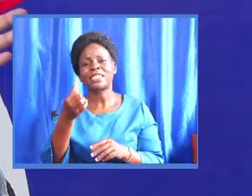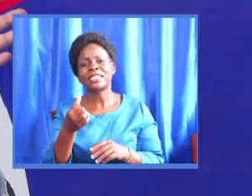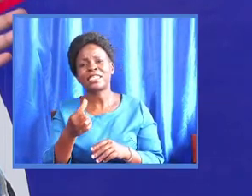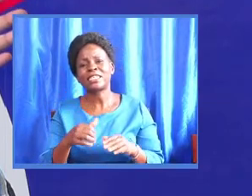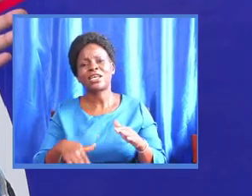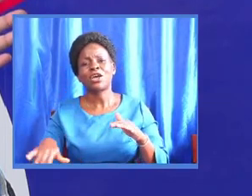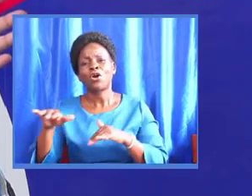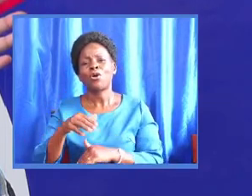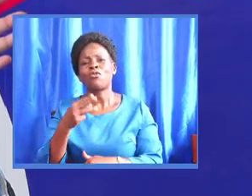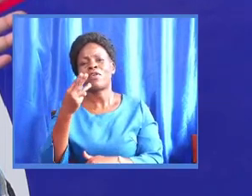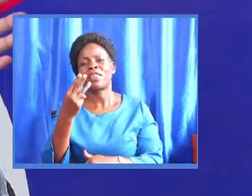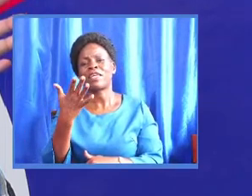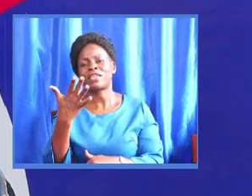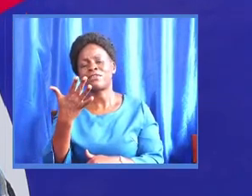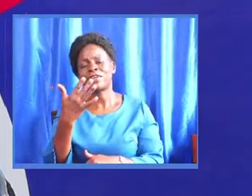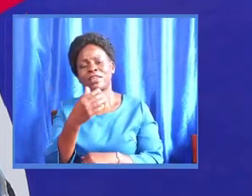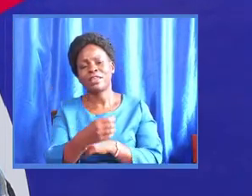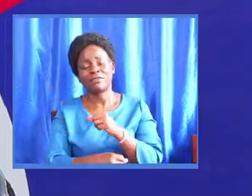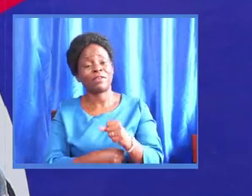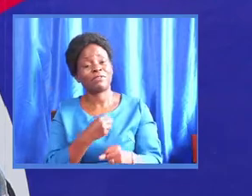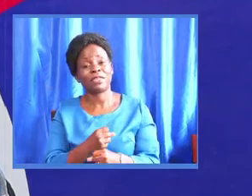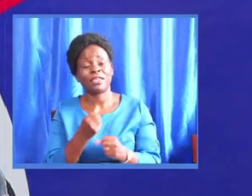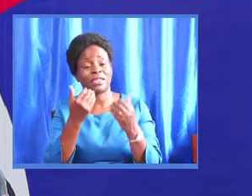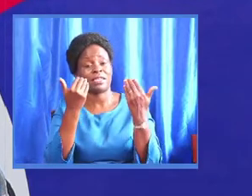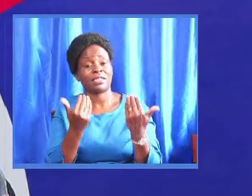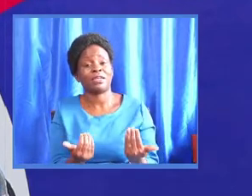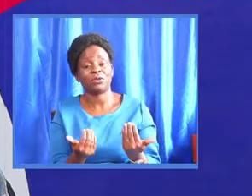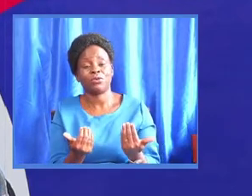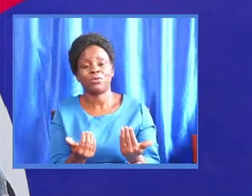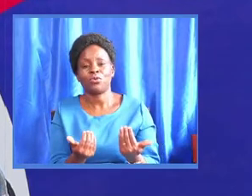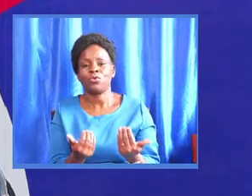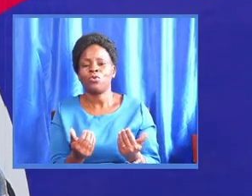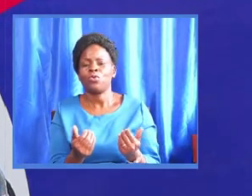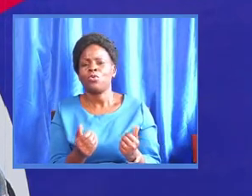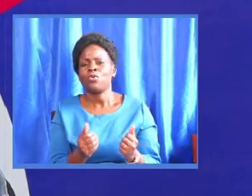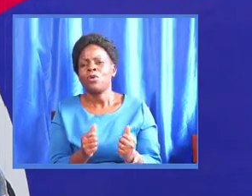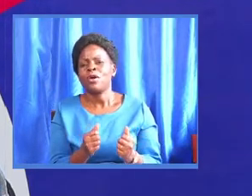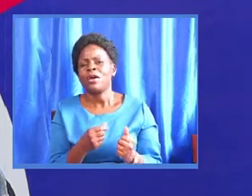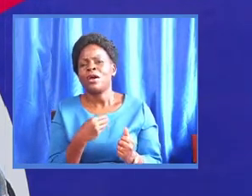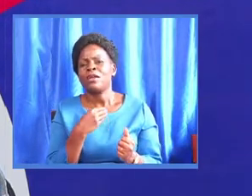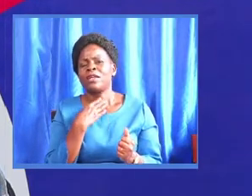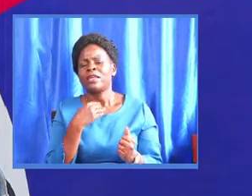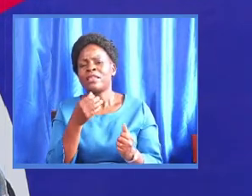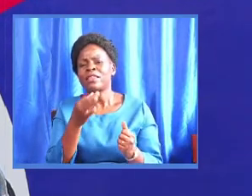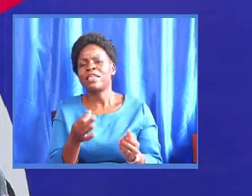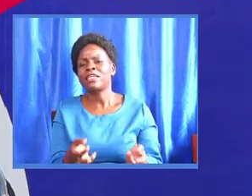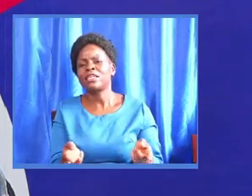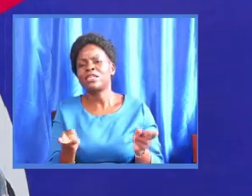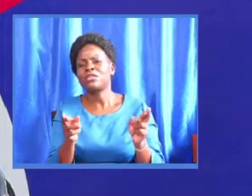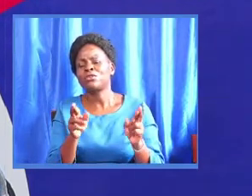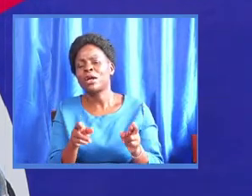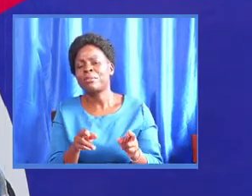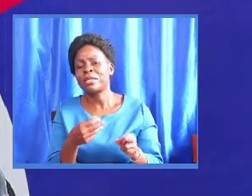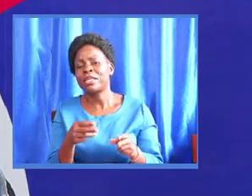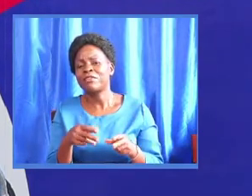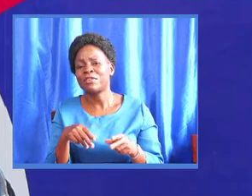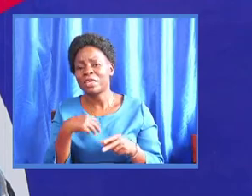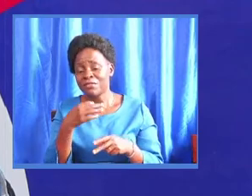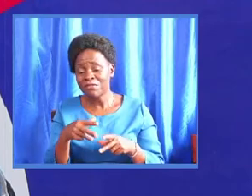35, 36 years now. And we like this thing to happen overnight. And by